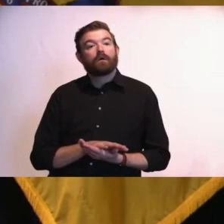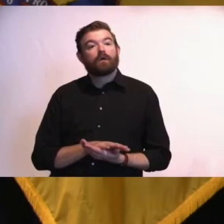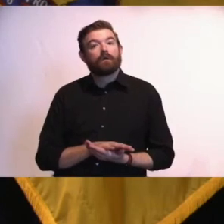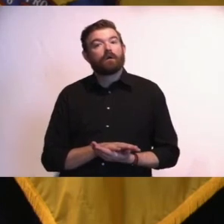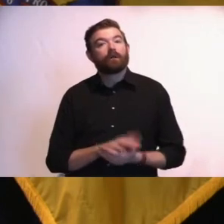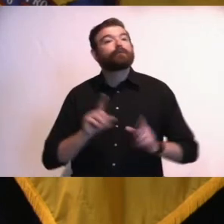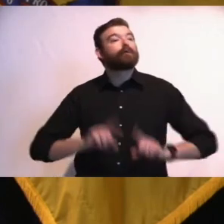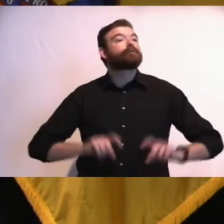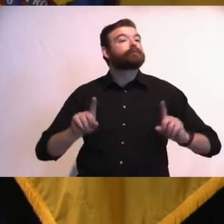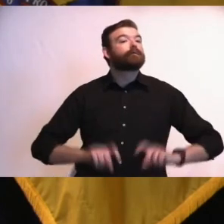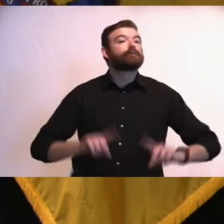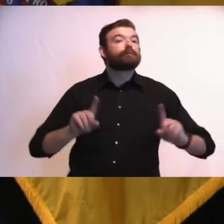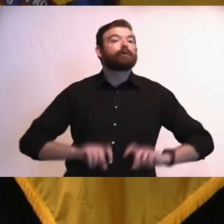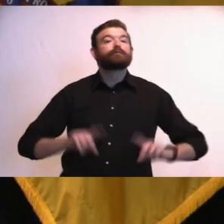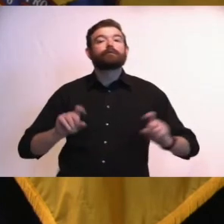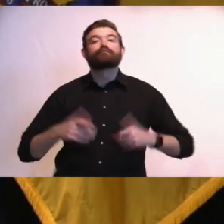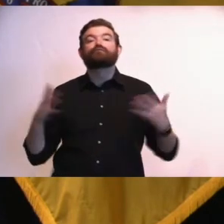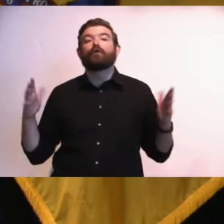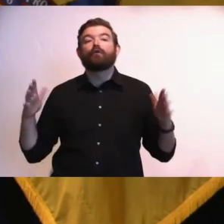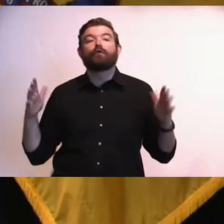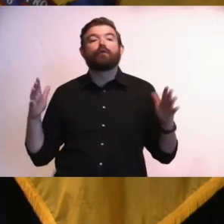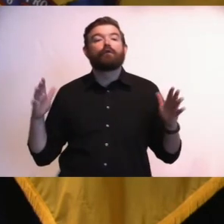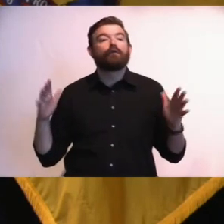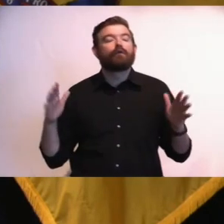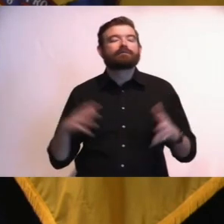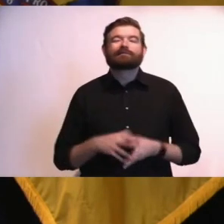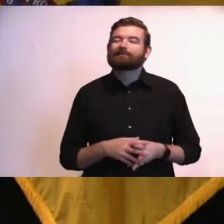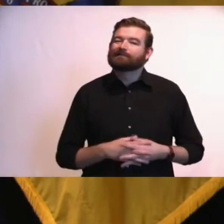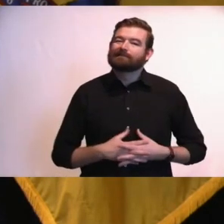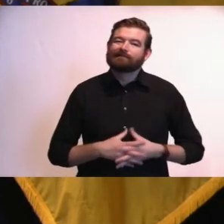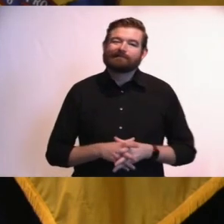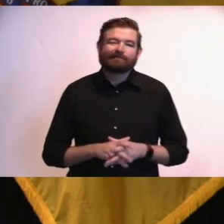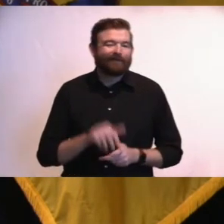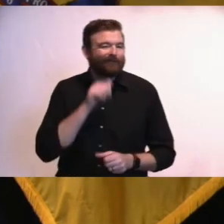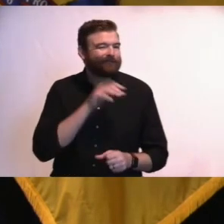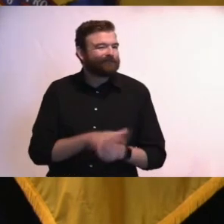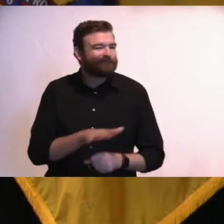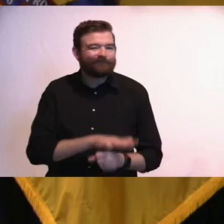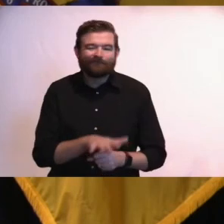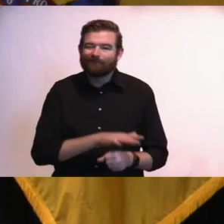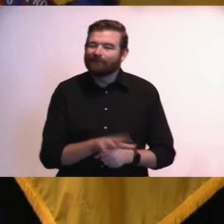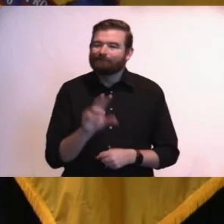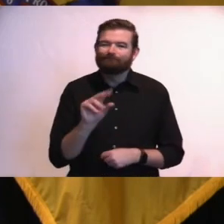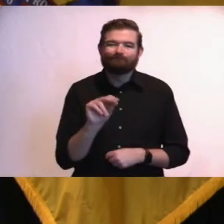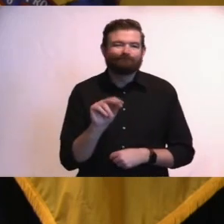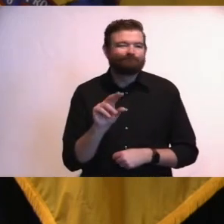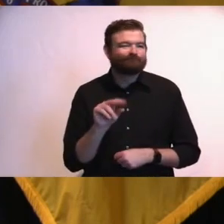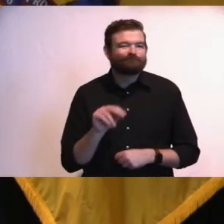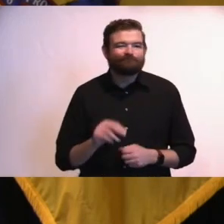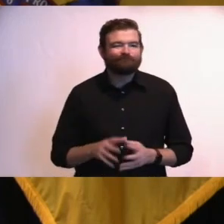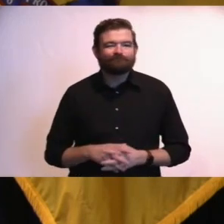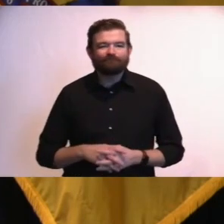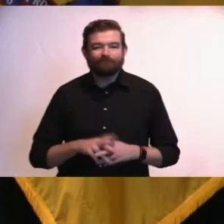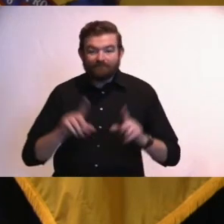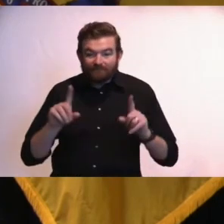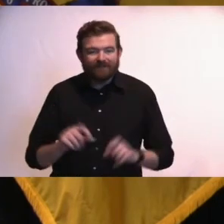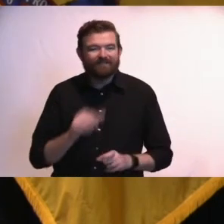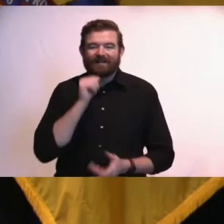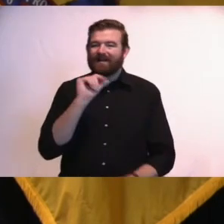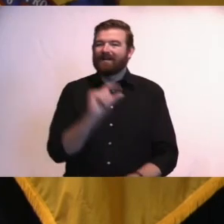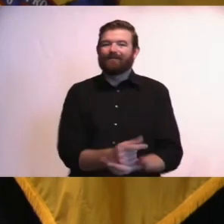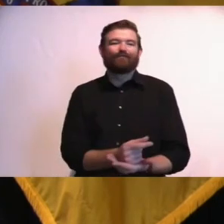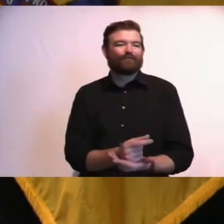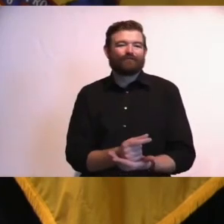reason. She just wouldn't have tested. And so it doesn't guarantee, but the combination of